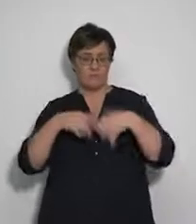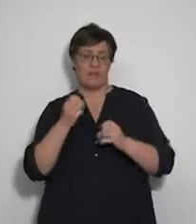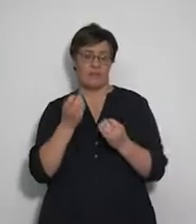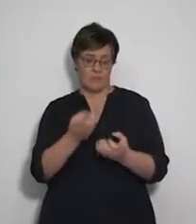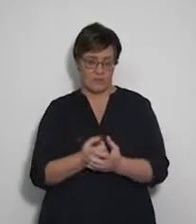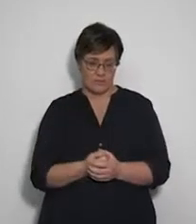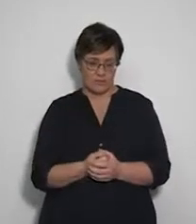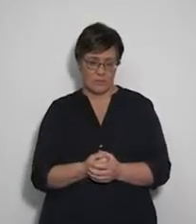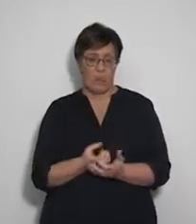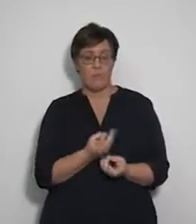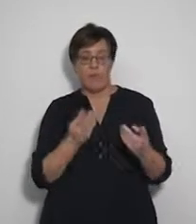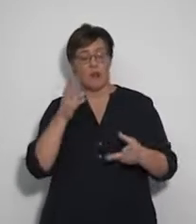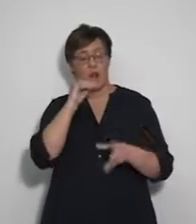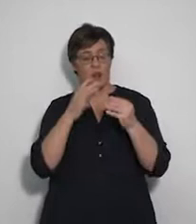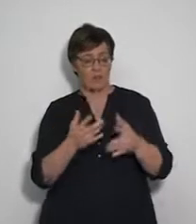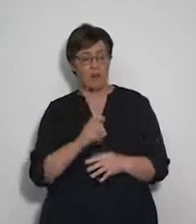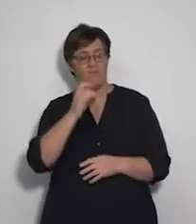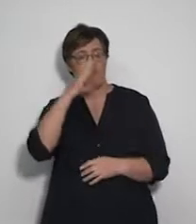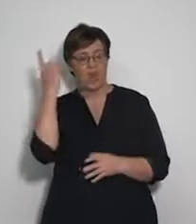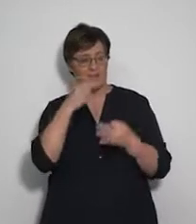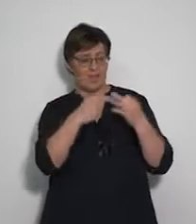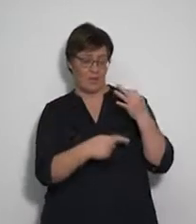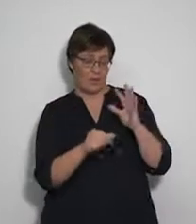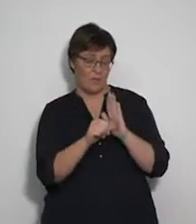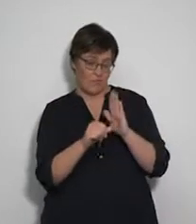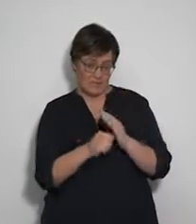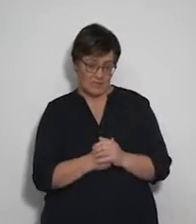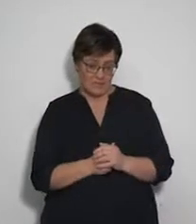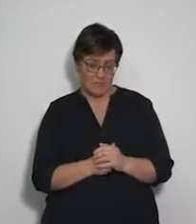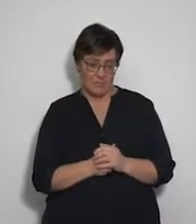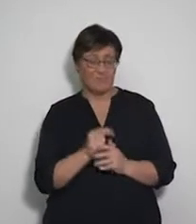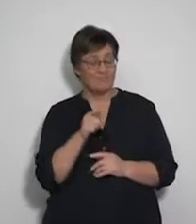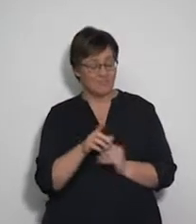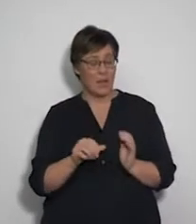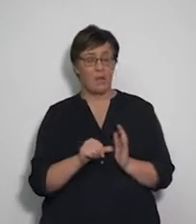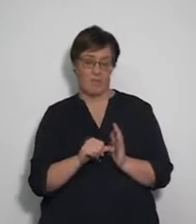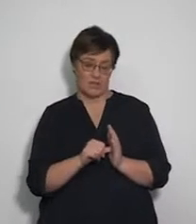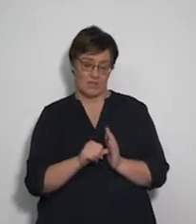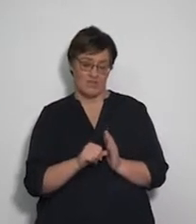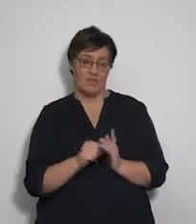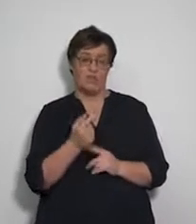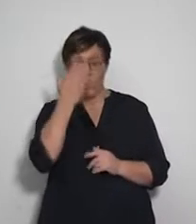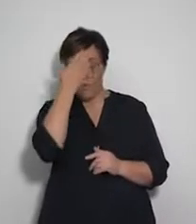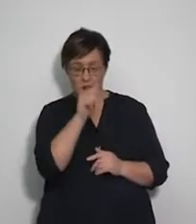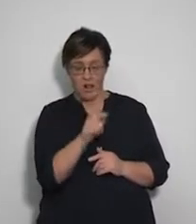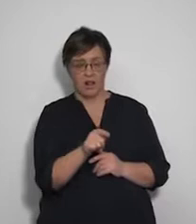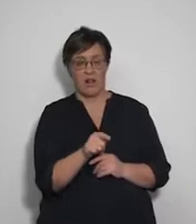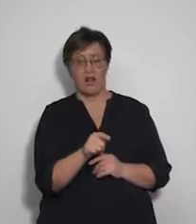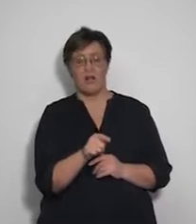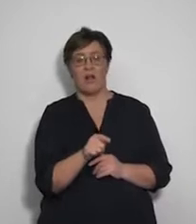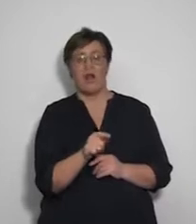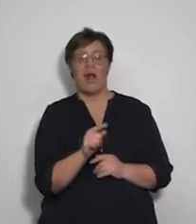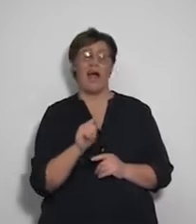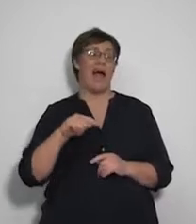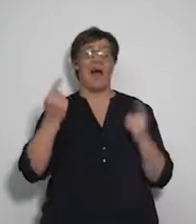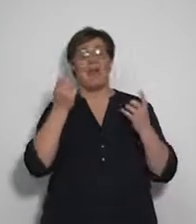your information. So often learners tend to forget about these three important marks, and that's crucially important in terms of knowing that there's